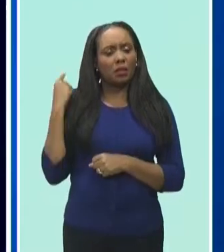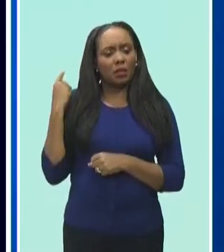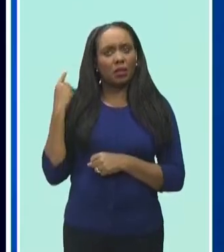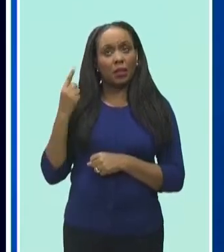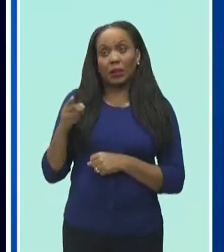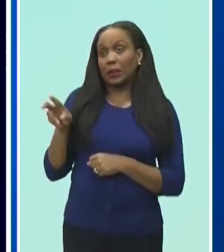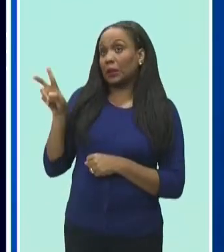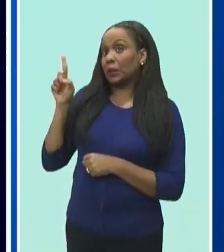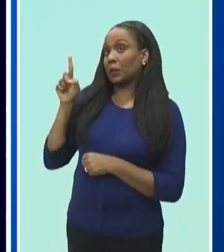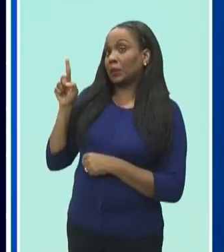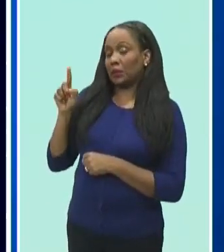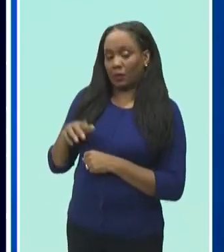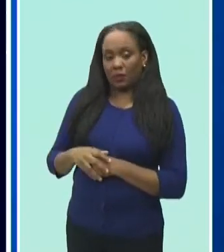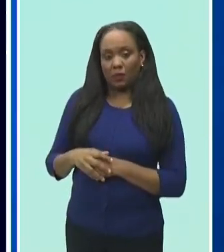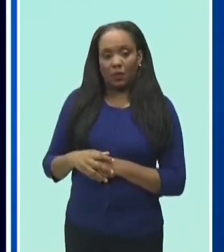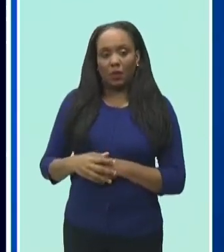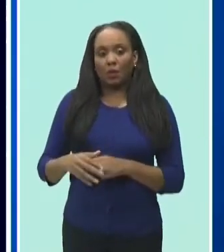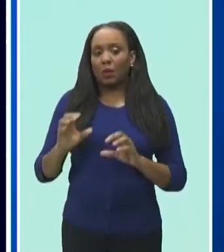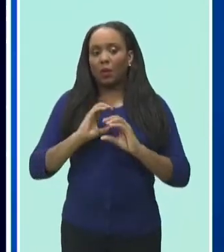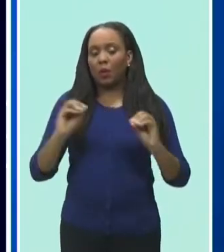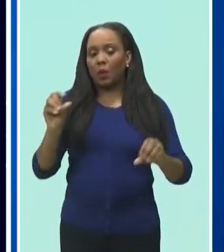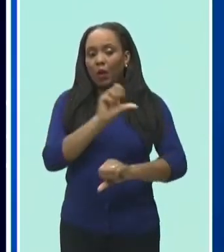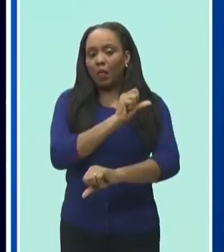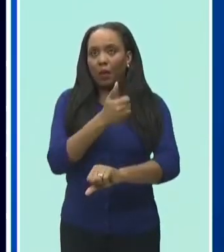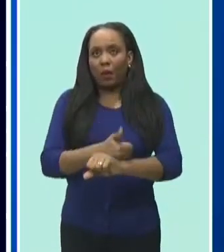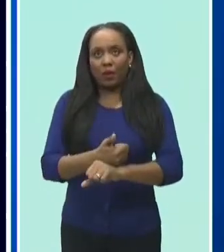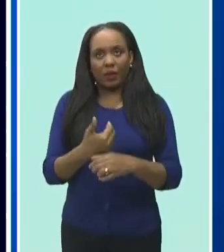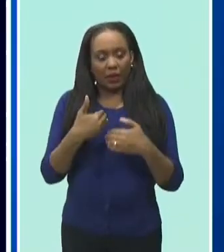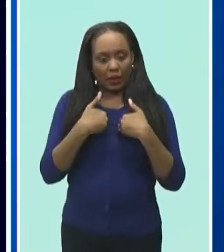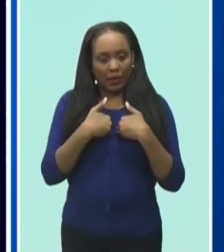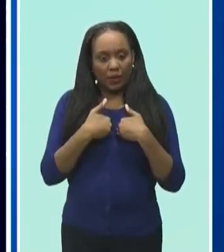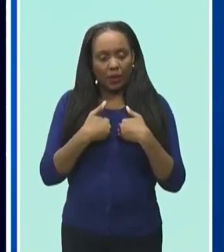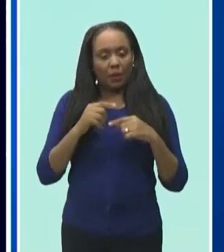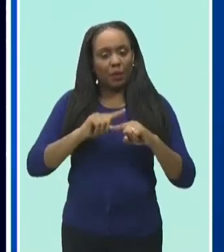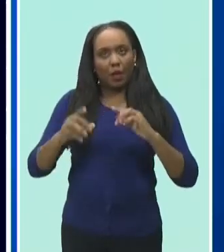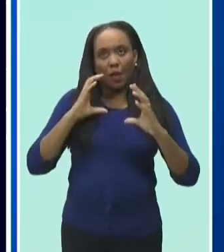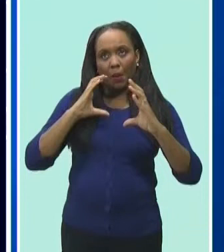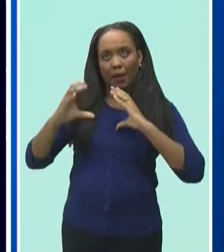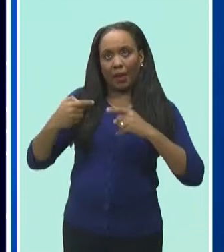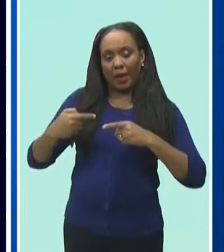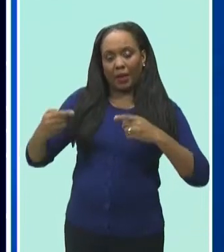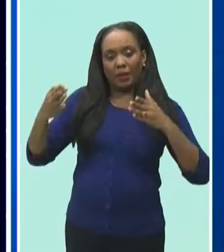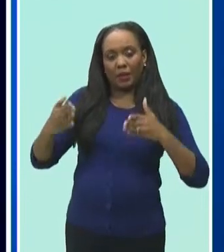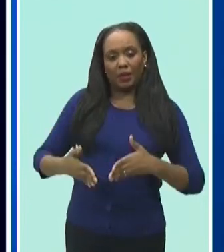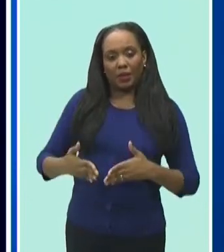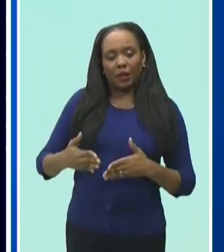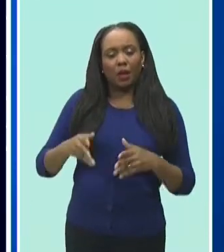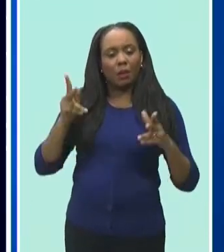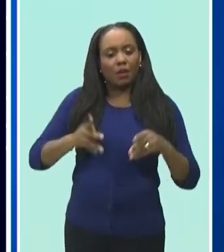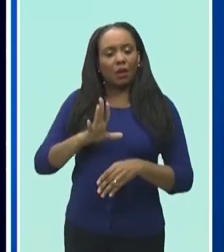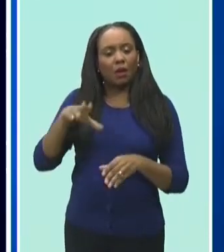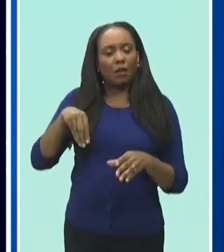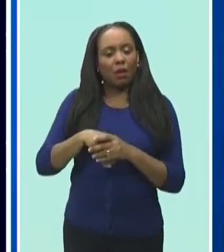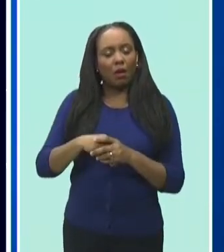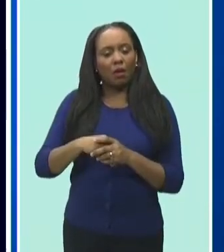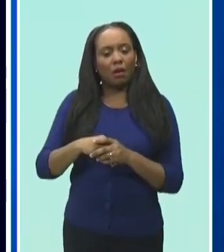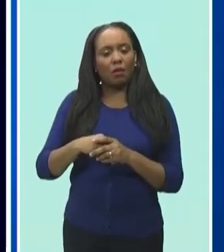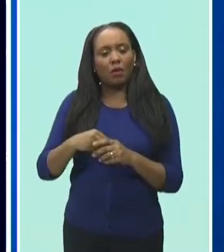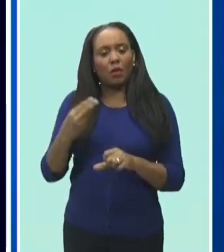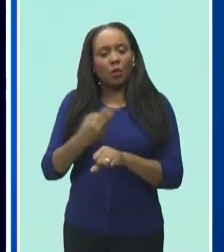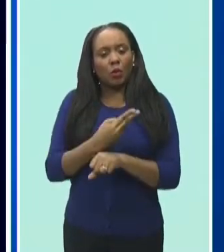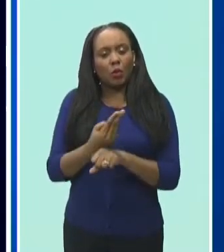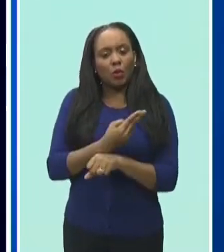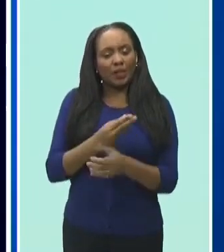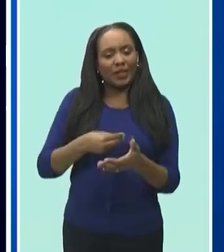David Herwood, without lawful authority, communicated with the enemy, namely a known drug trafficker. Also, that between